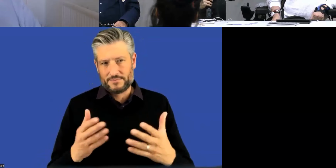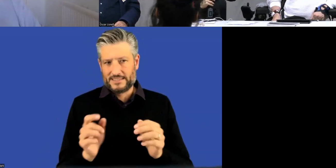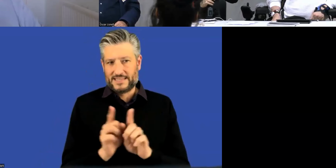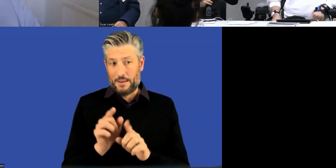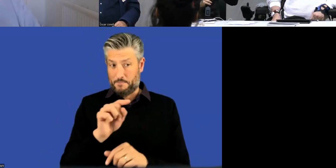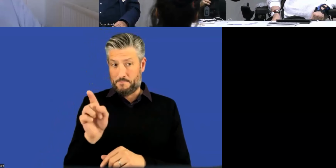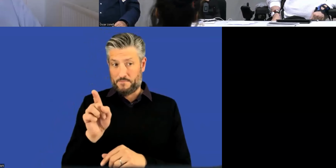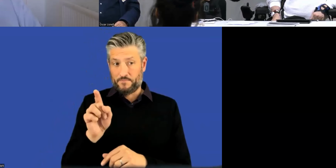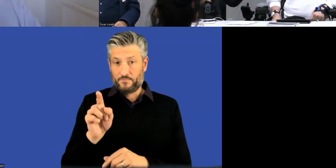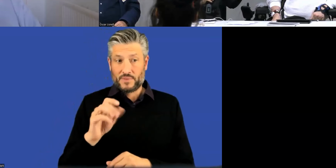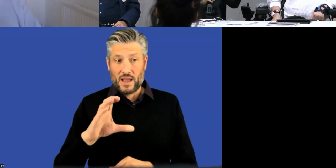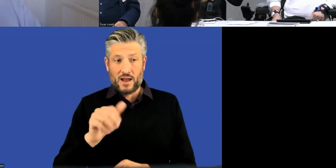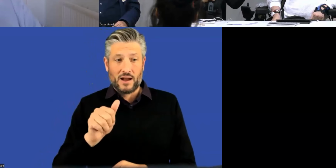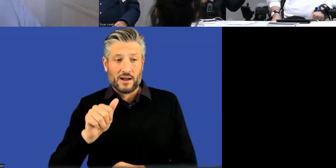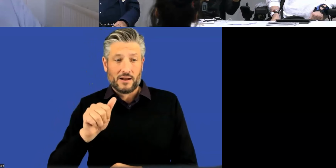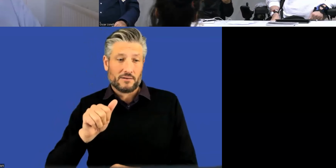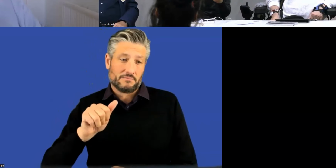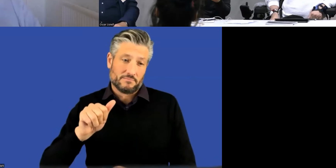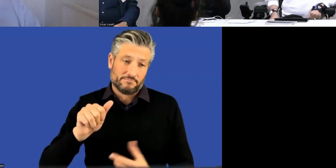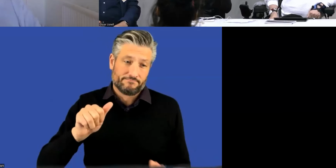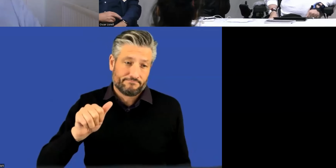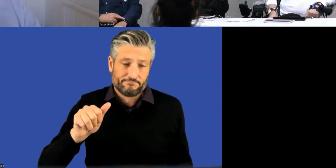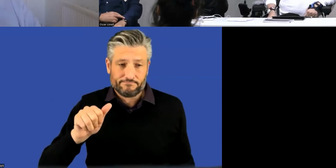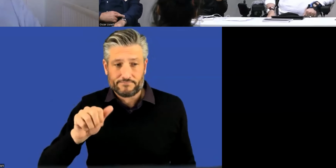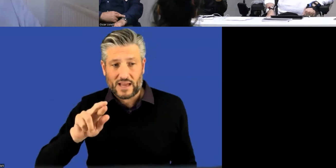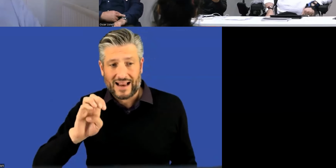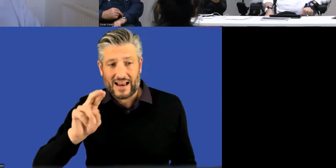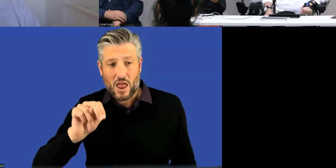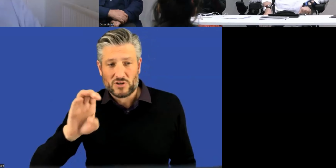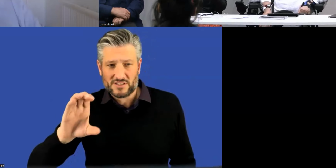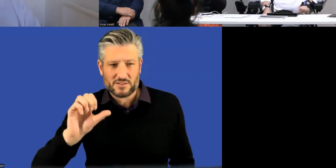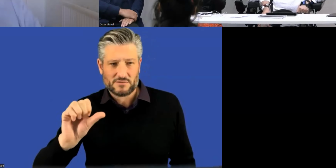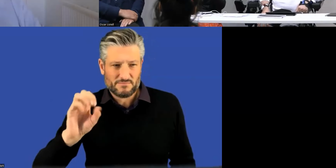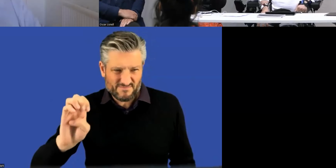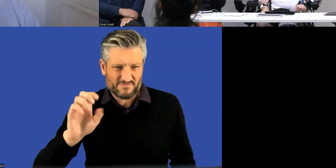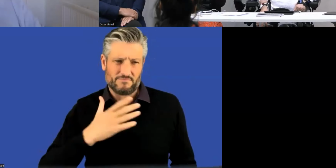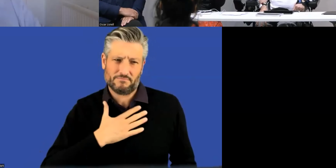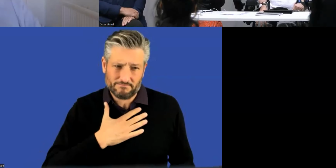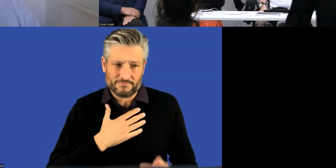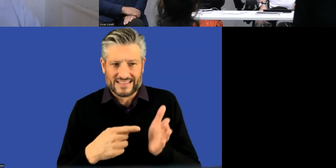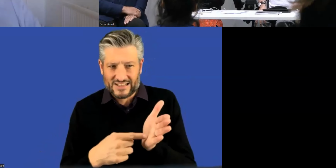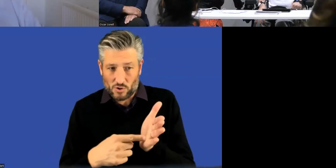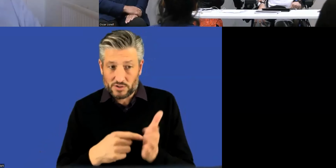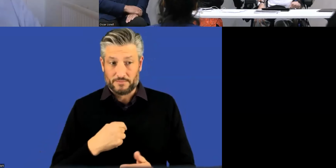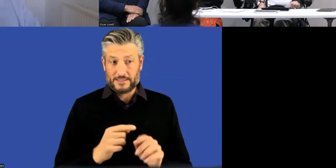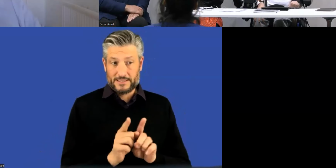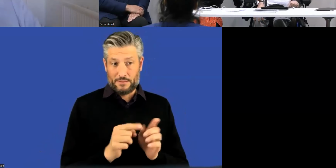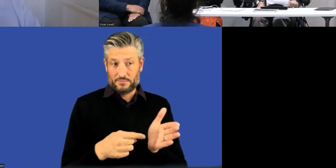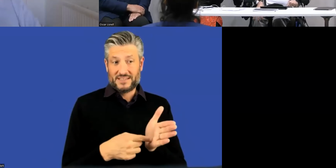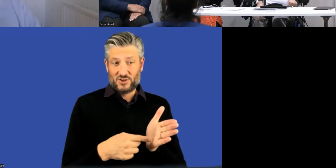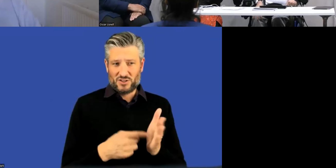including technology that we're just making and trying out. So they're very patient with these things. But there's a lot of